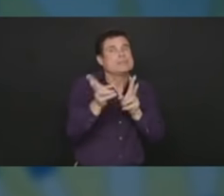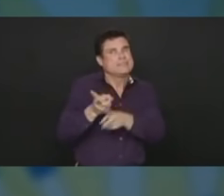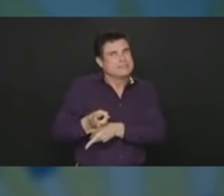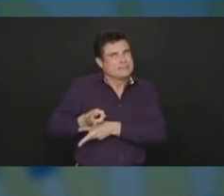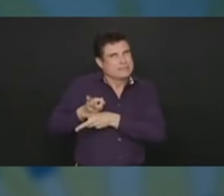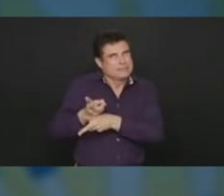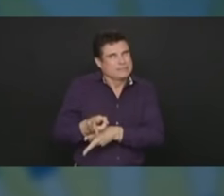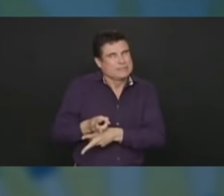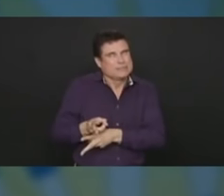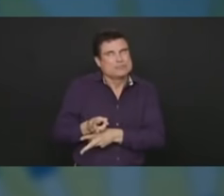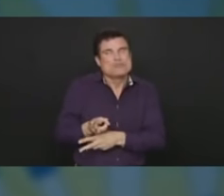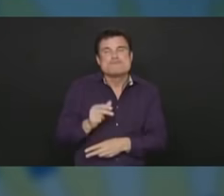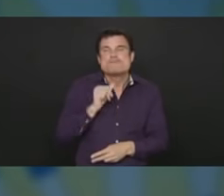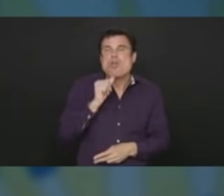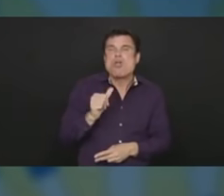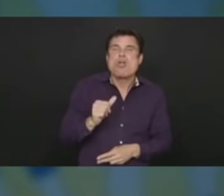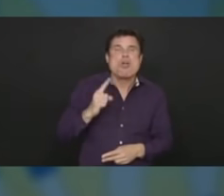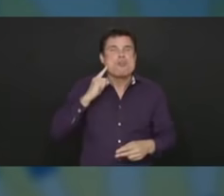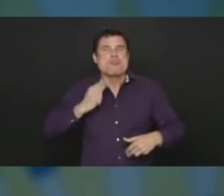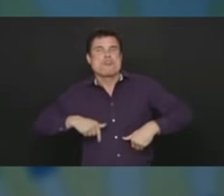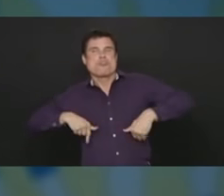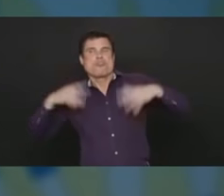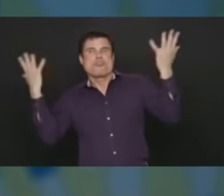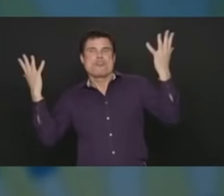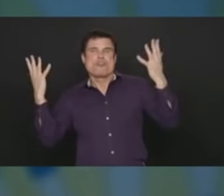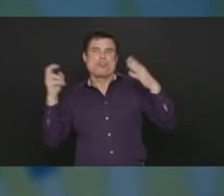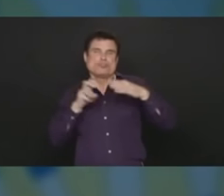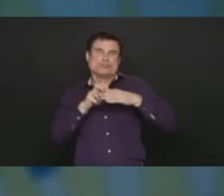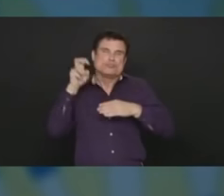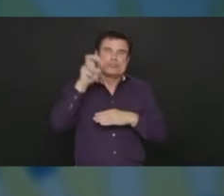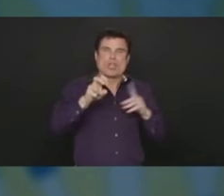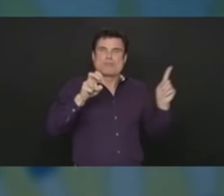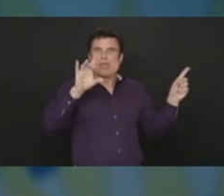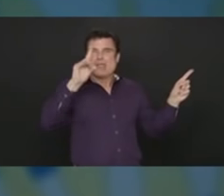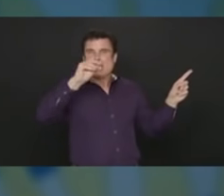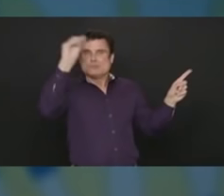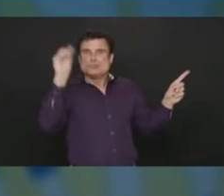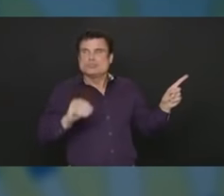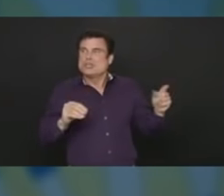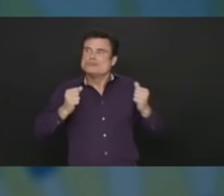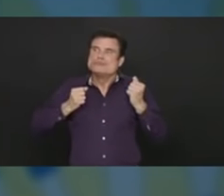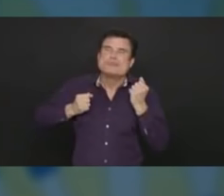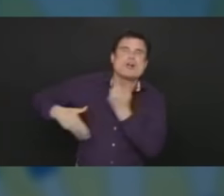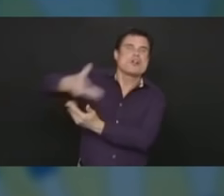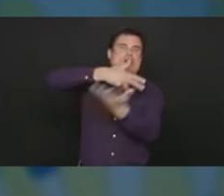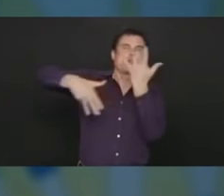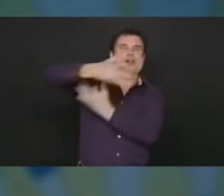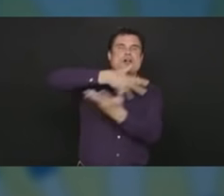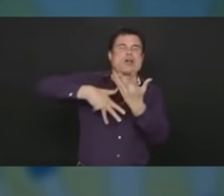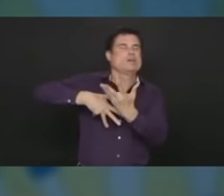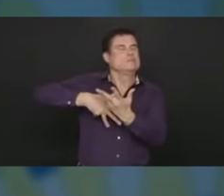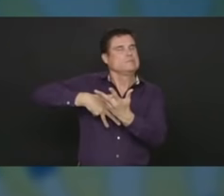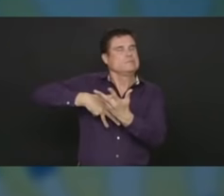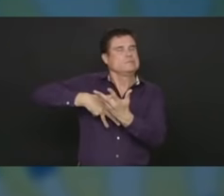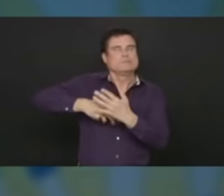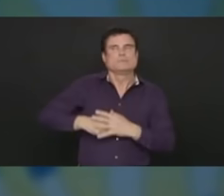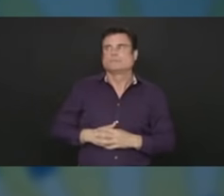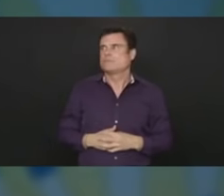We must find that right balance to protect lives by suppressing transmission to the lowest rate